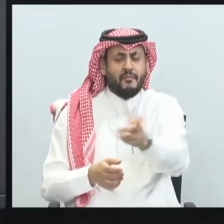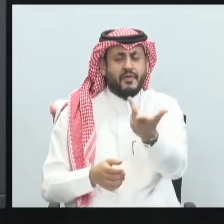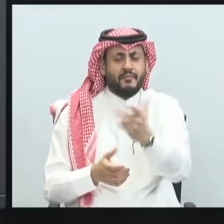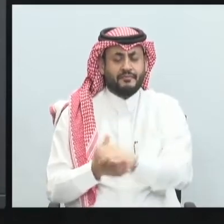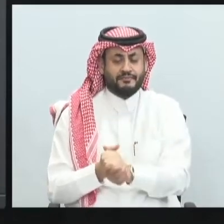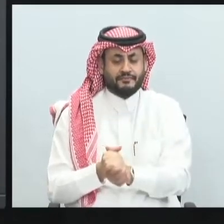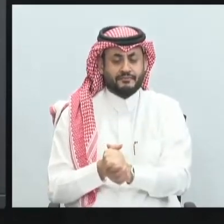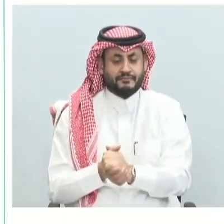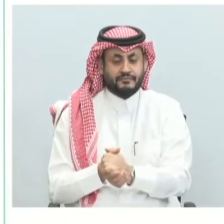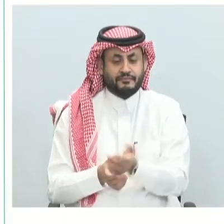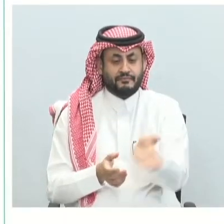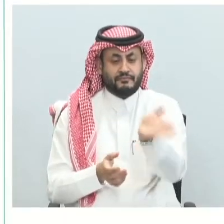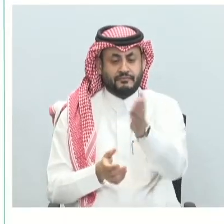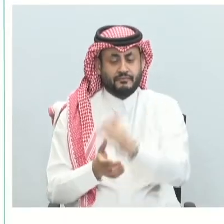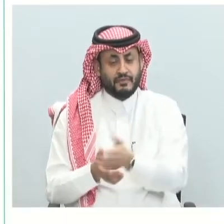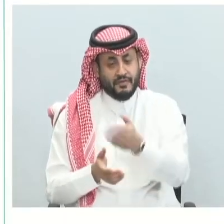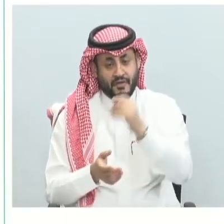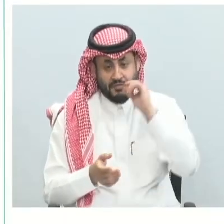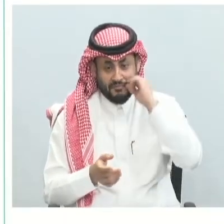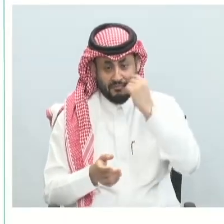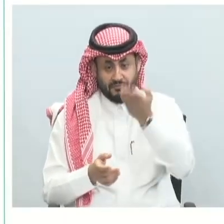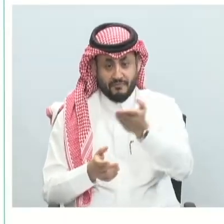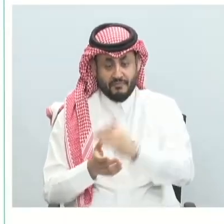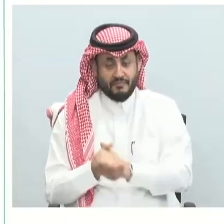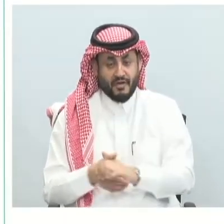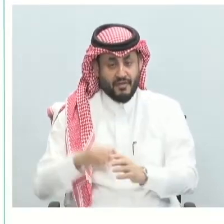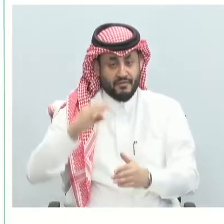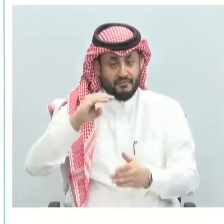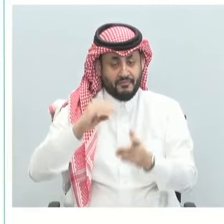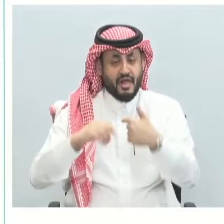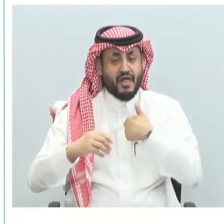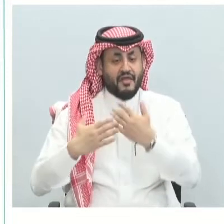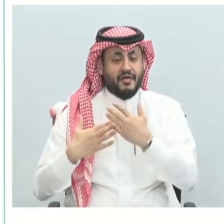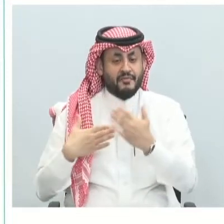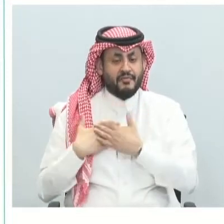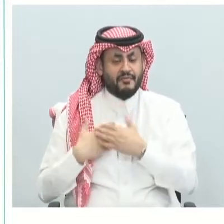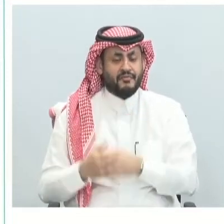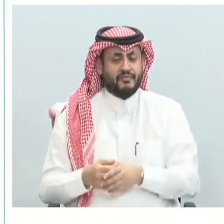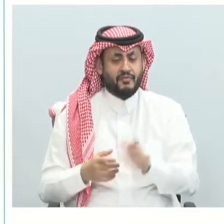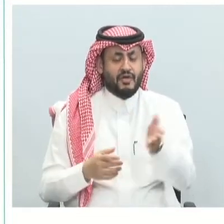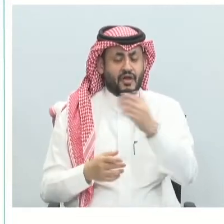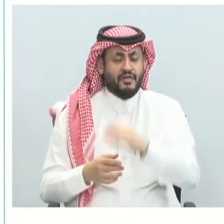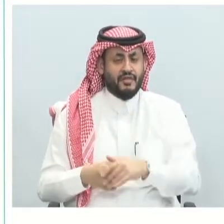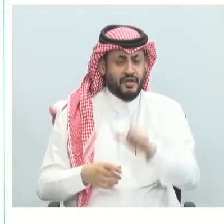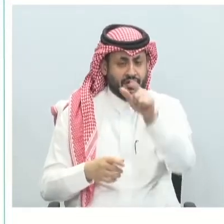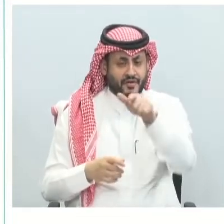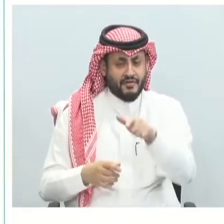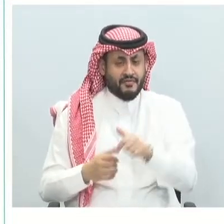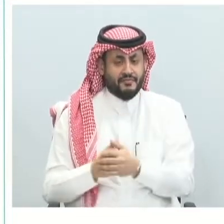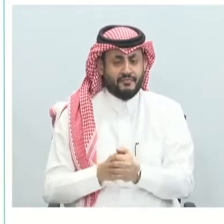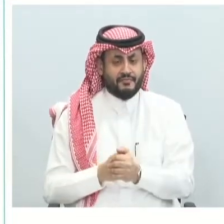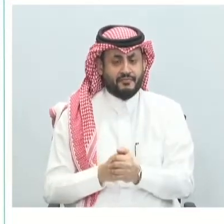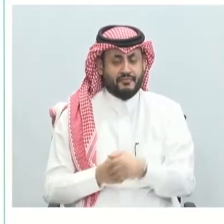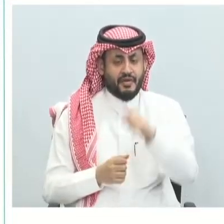is this? So we have a man here and he says, it's mine or it's my or it's